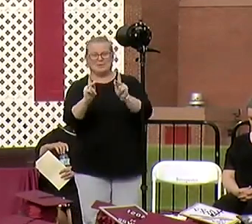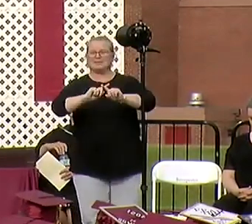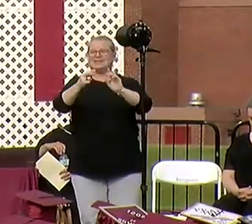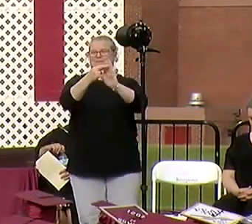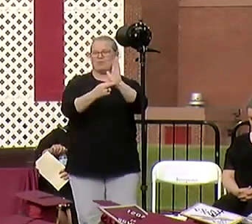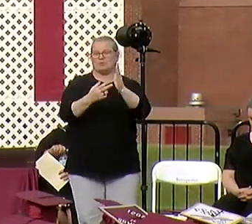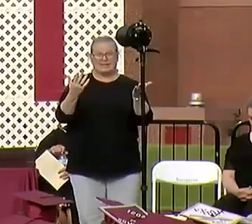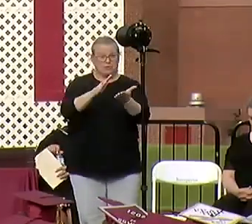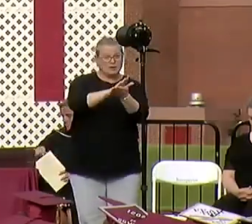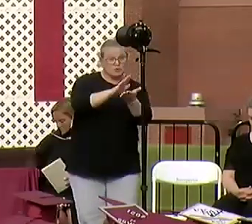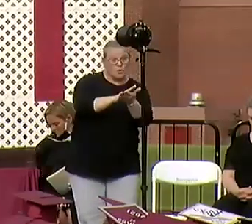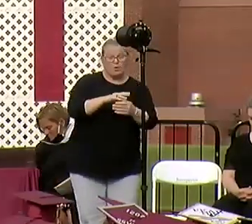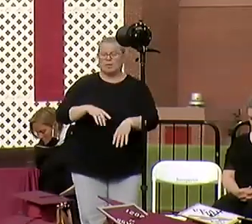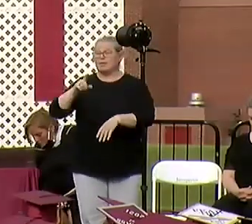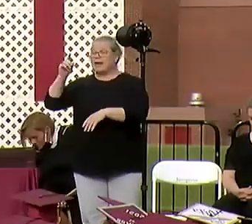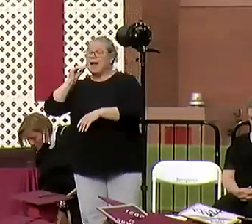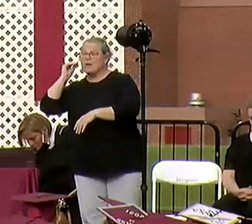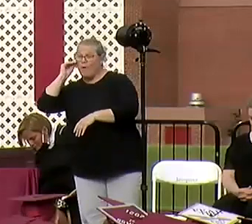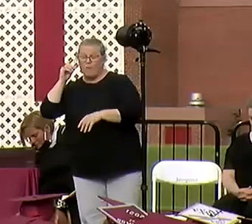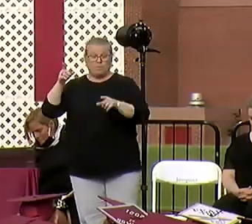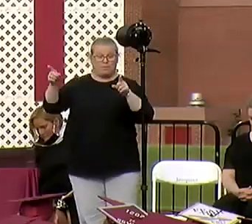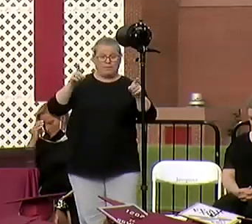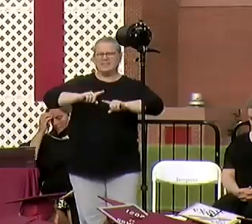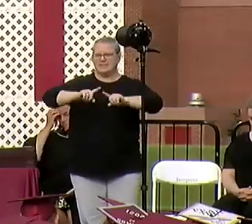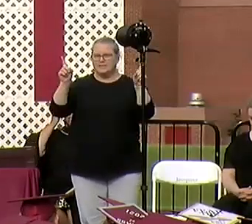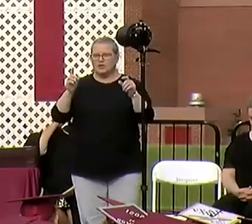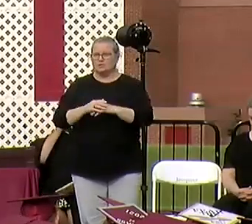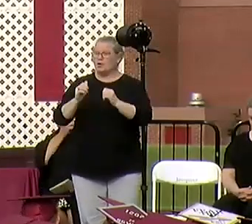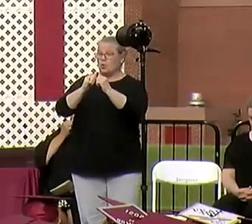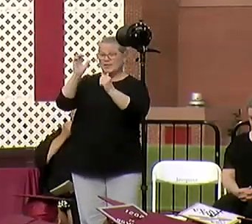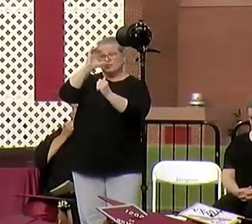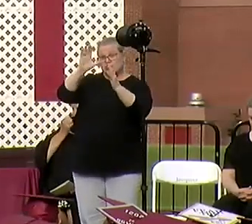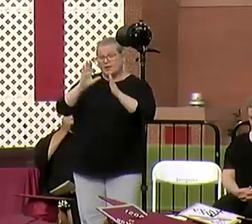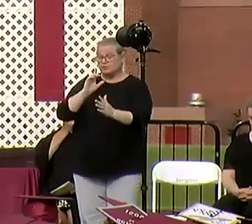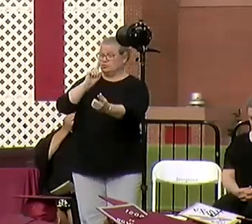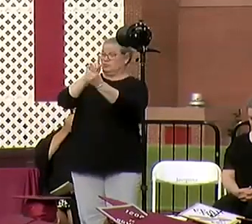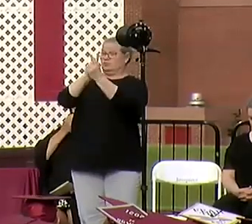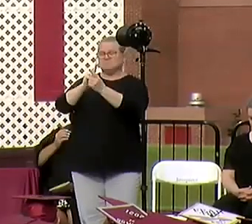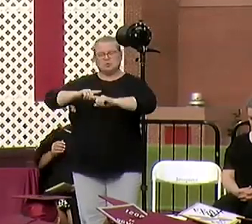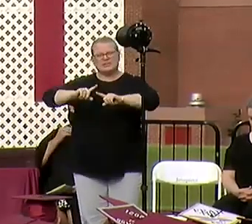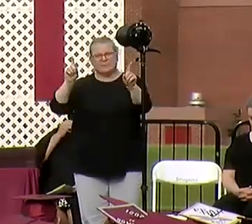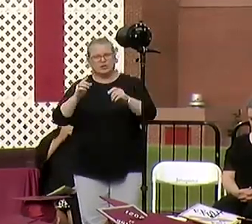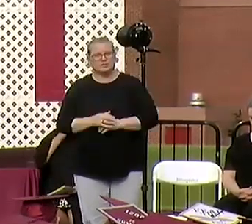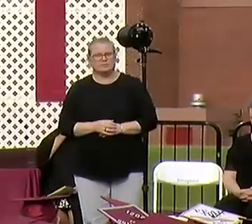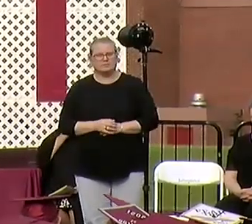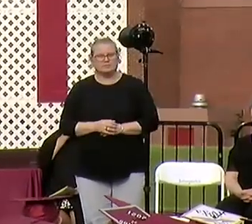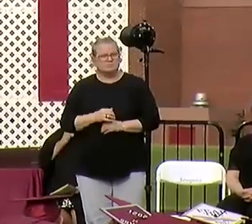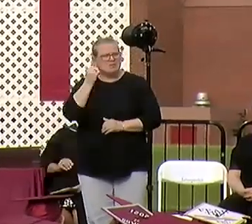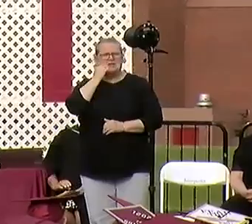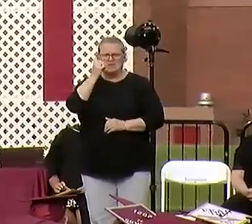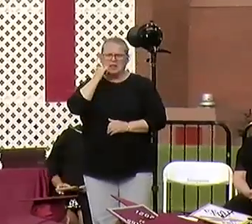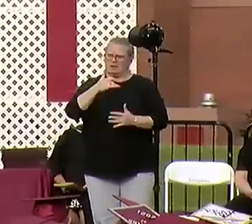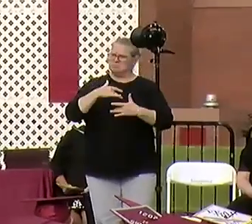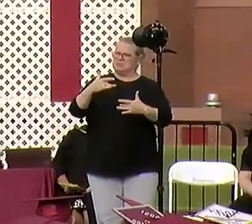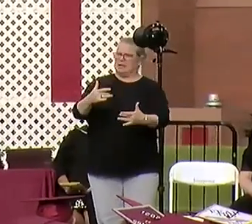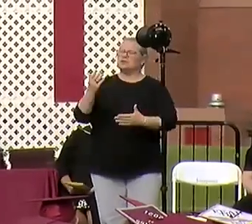are at home, than we are with strangers. Pretty much on a daily basis, we lie, we mask, we wear